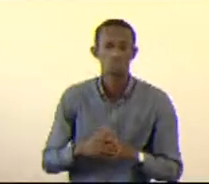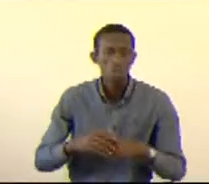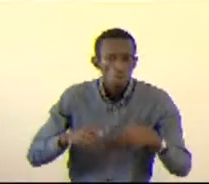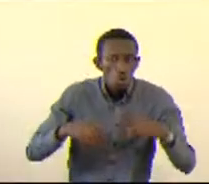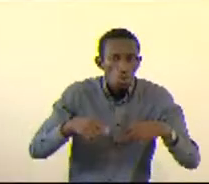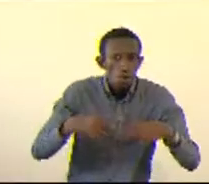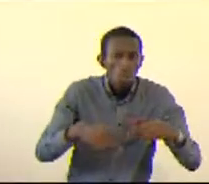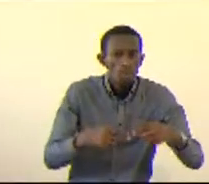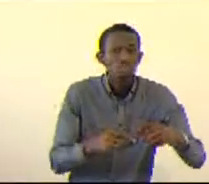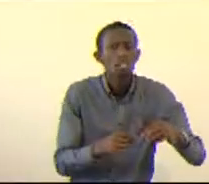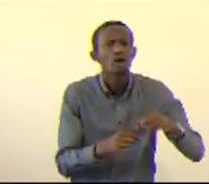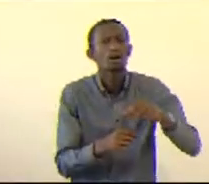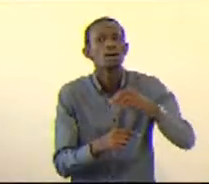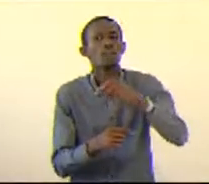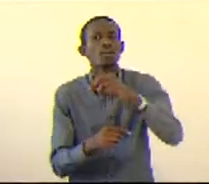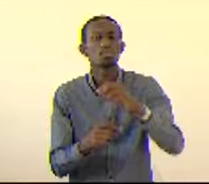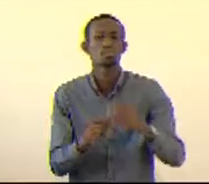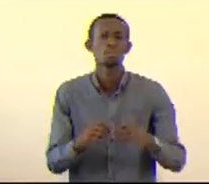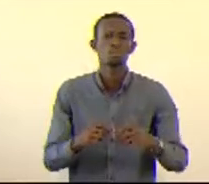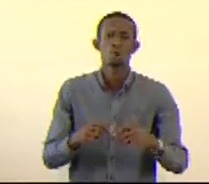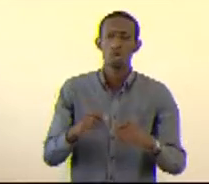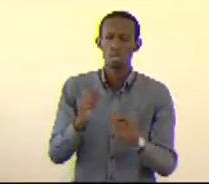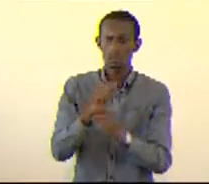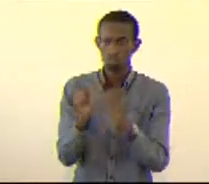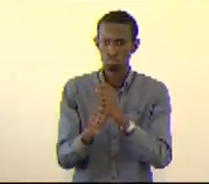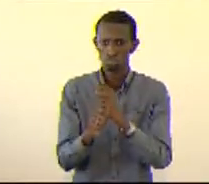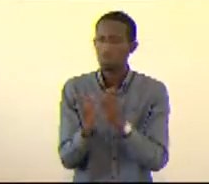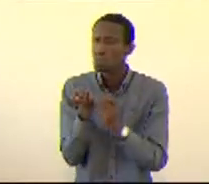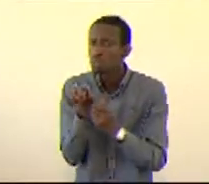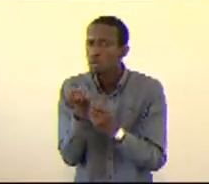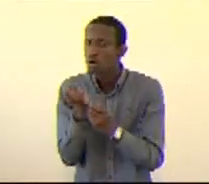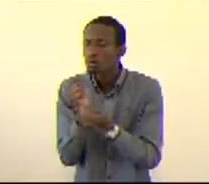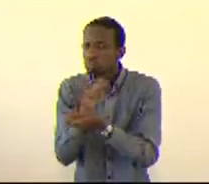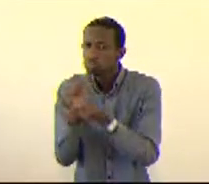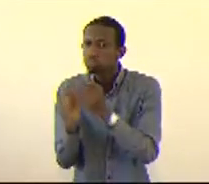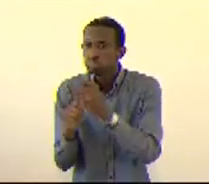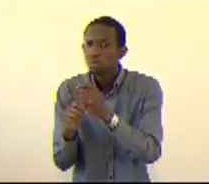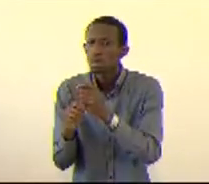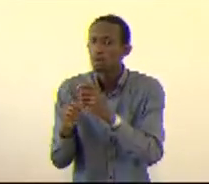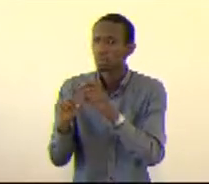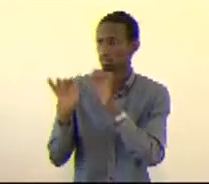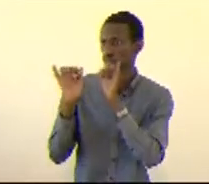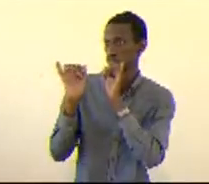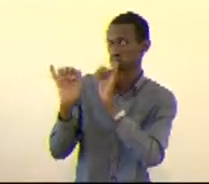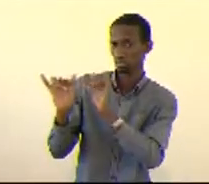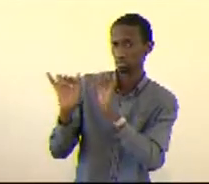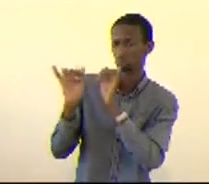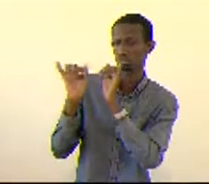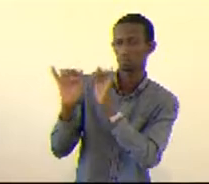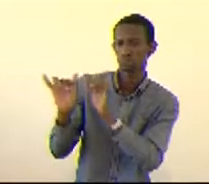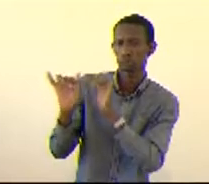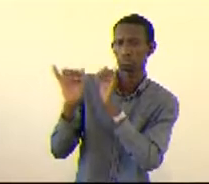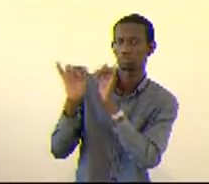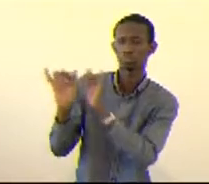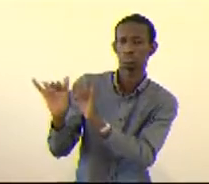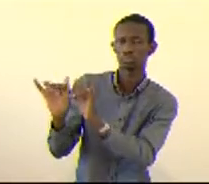change in state because temperature is changing, but here there's a constant temperature. That's how the heating curve